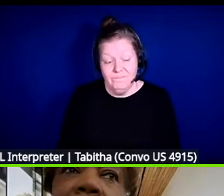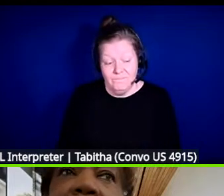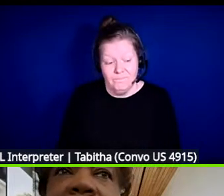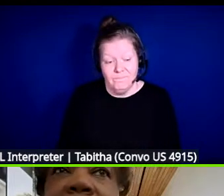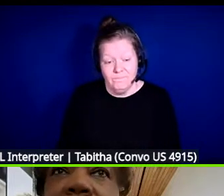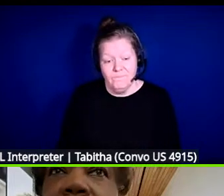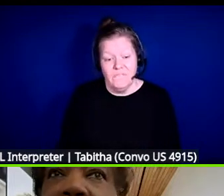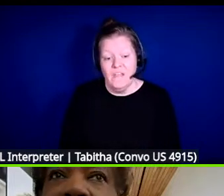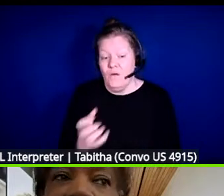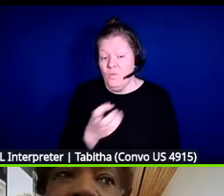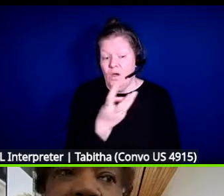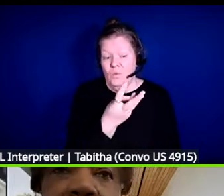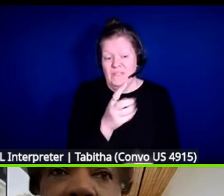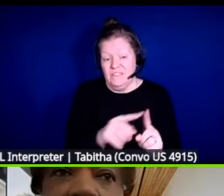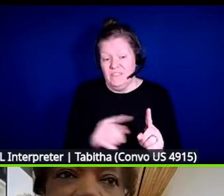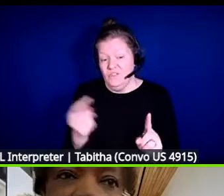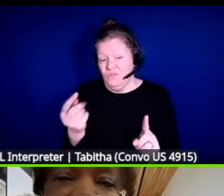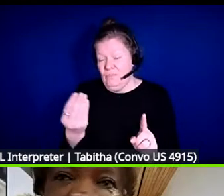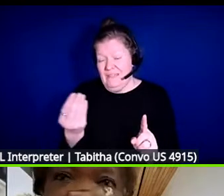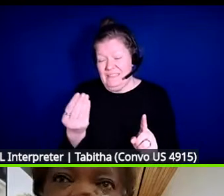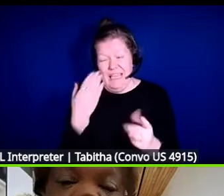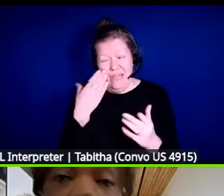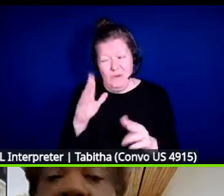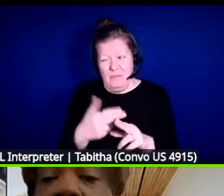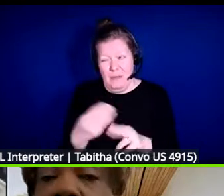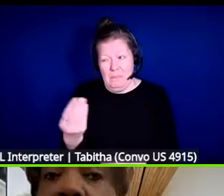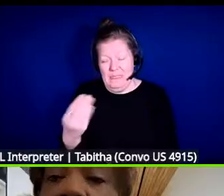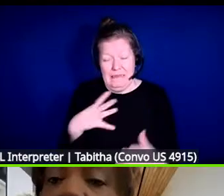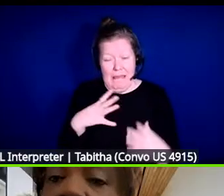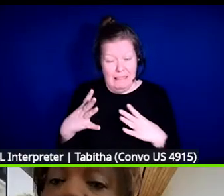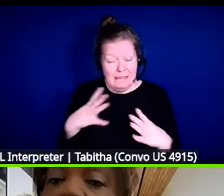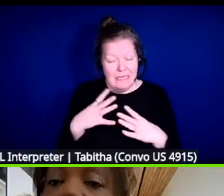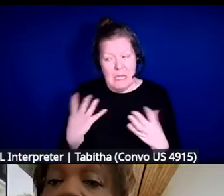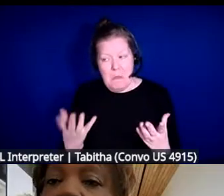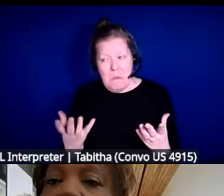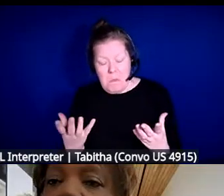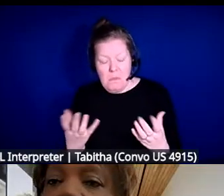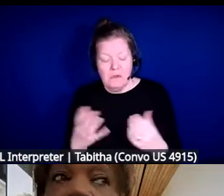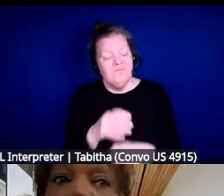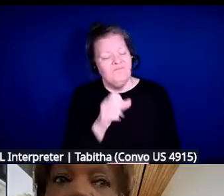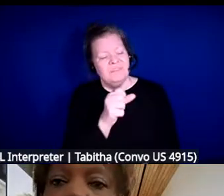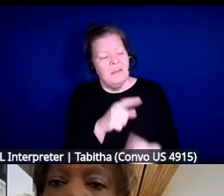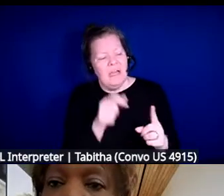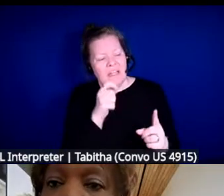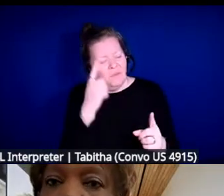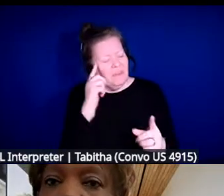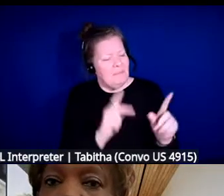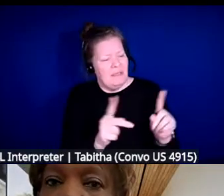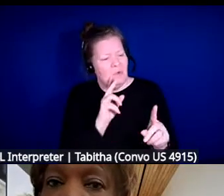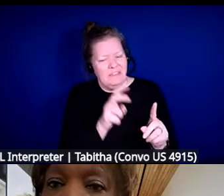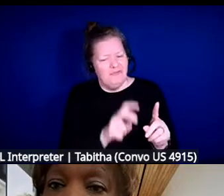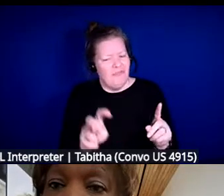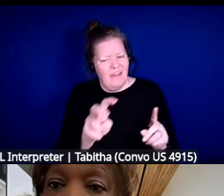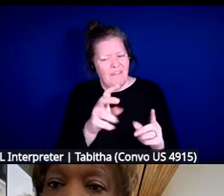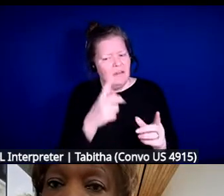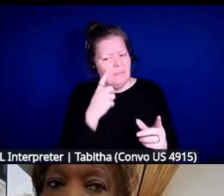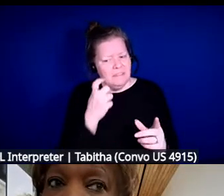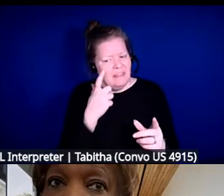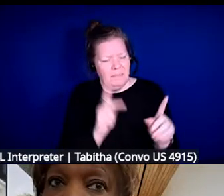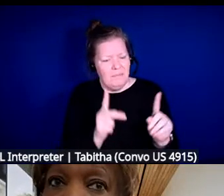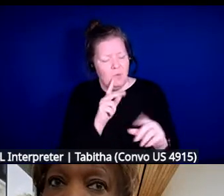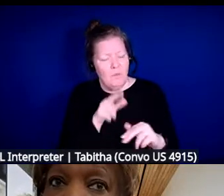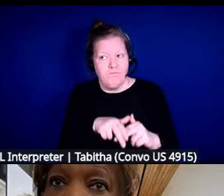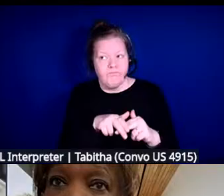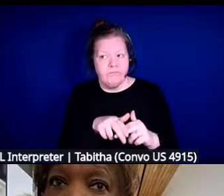I want Wednesday till Monday. I don't know about Monday being the holiday, but Yeah, but I don't think people will be traveling because I think people are going to be sitting